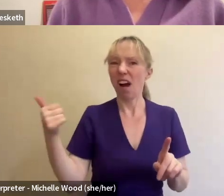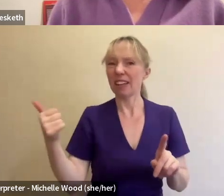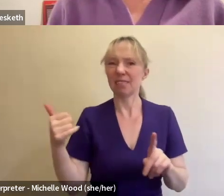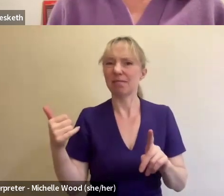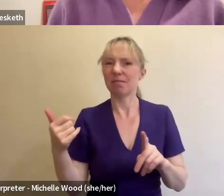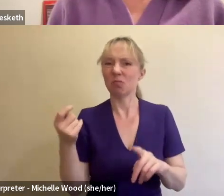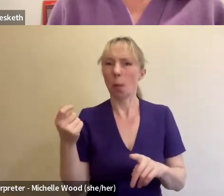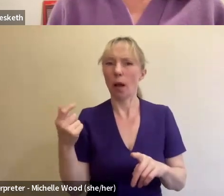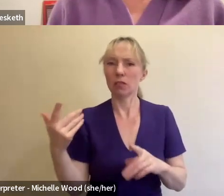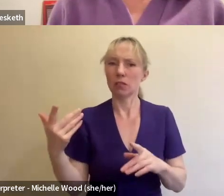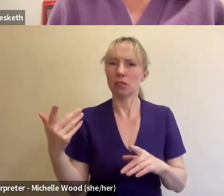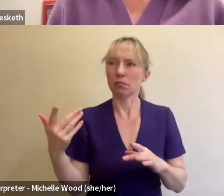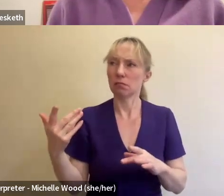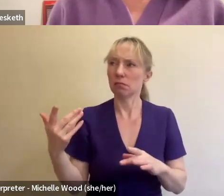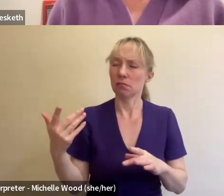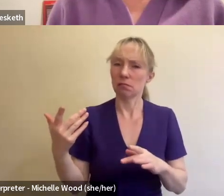I've also worked with someone